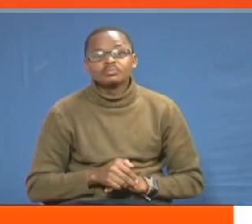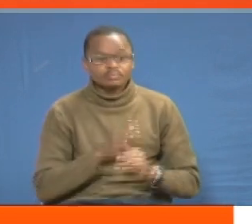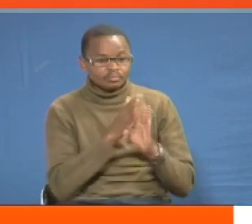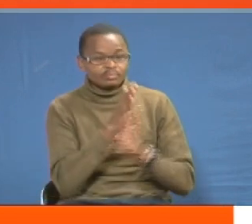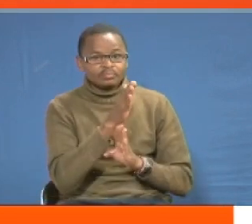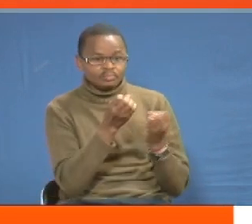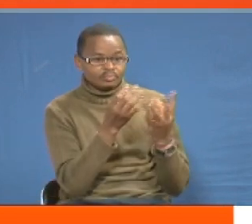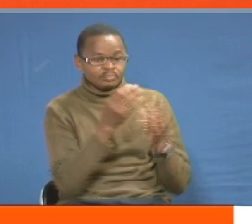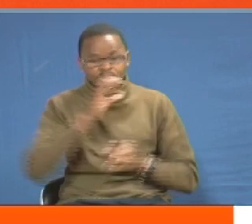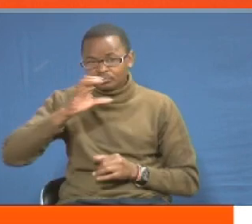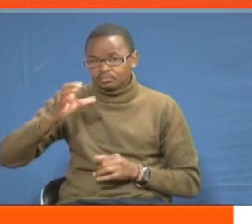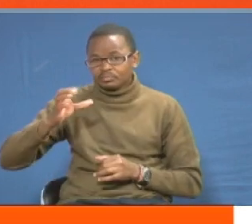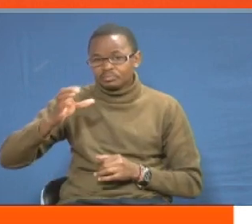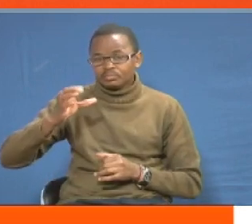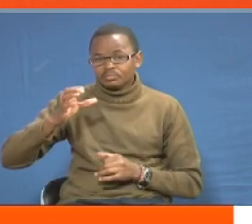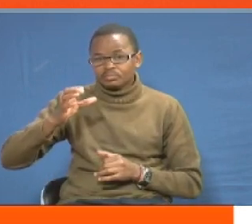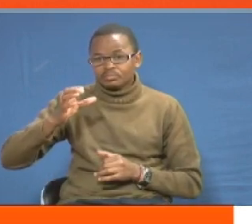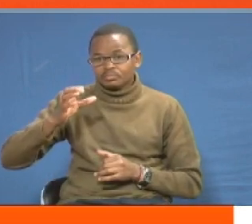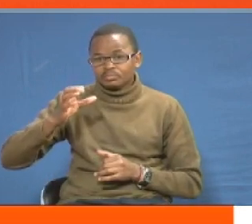Main counties,